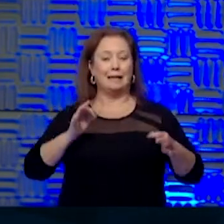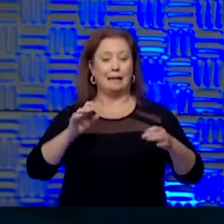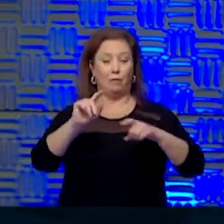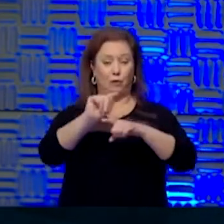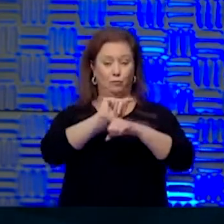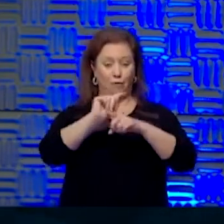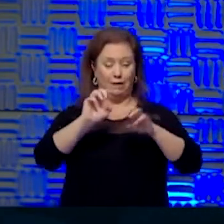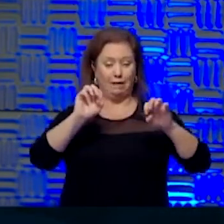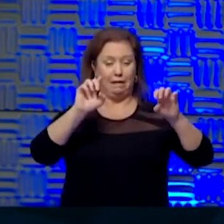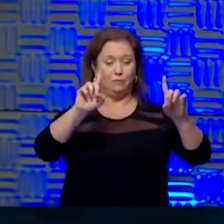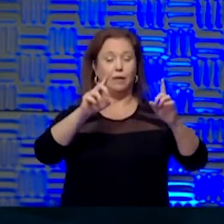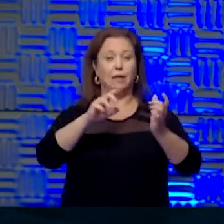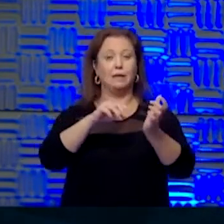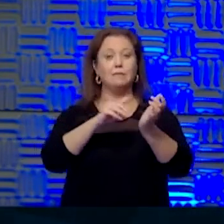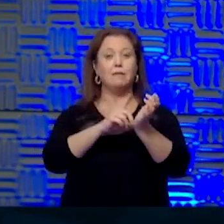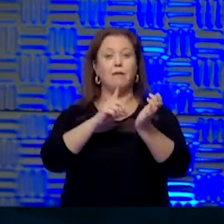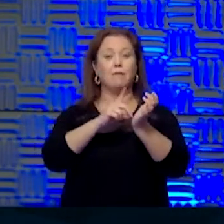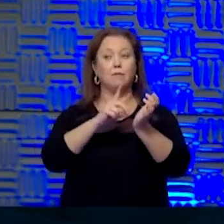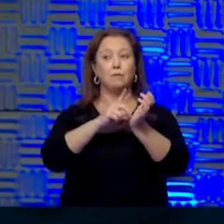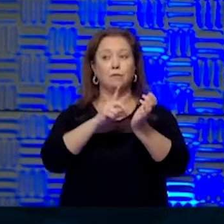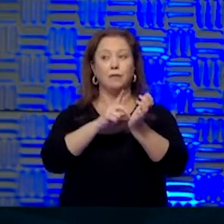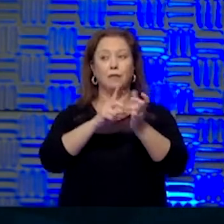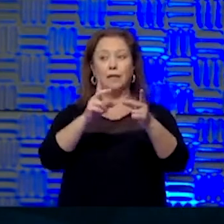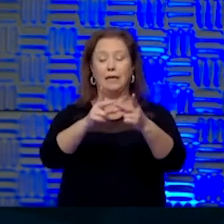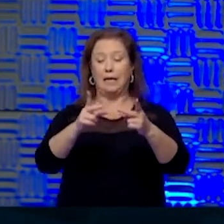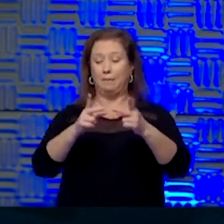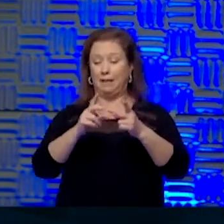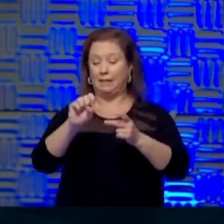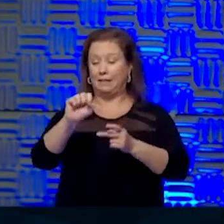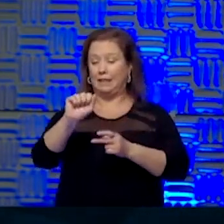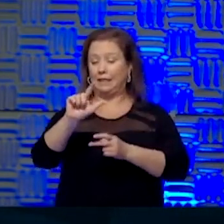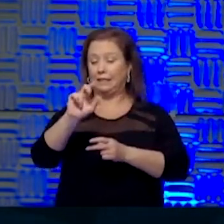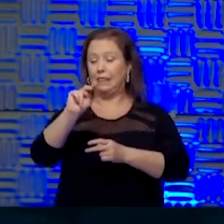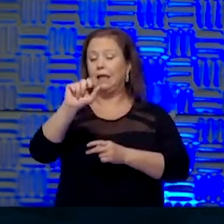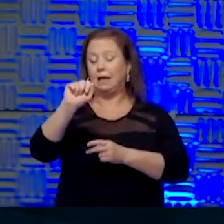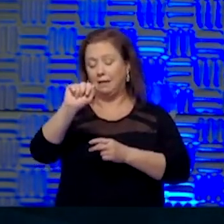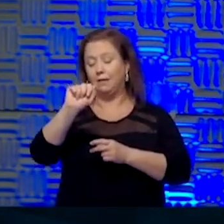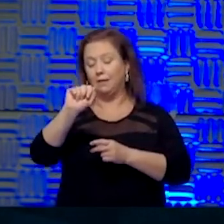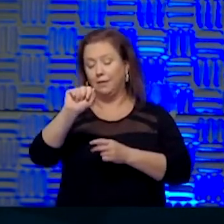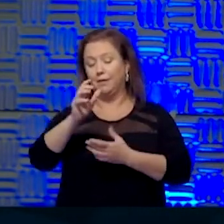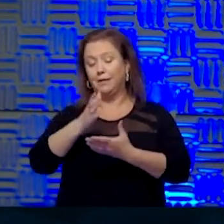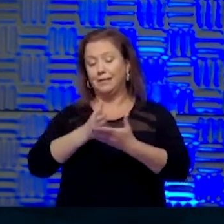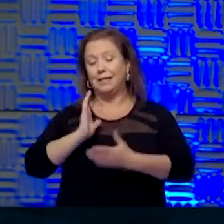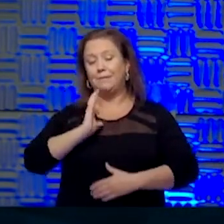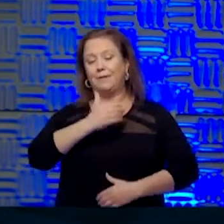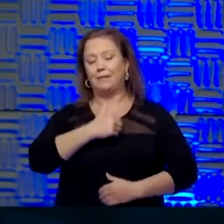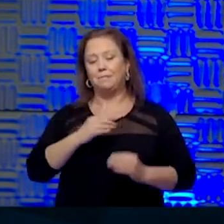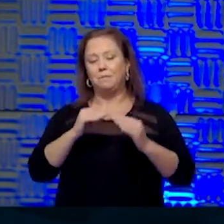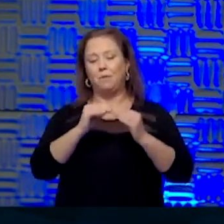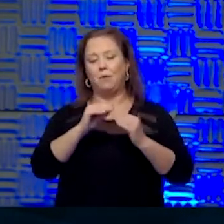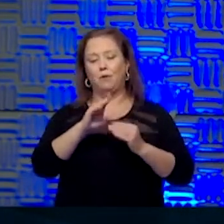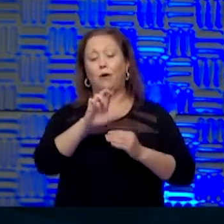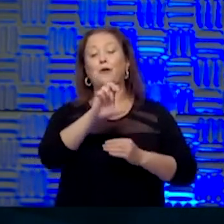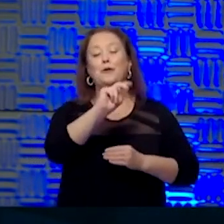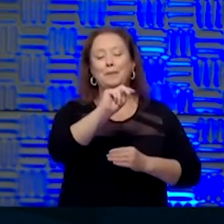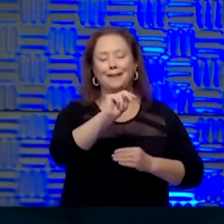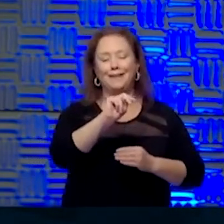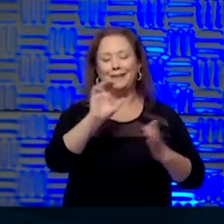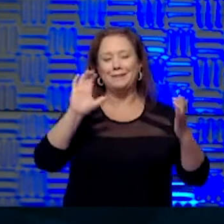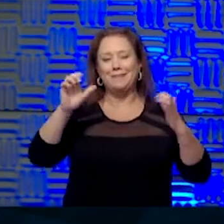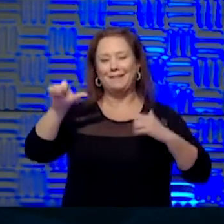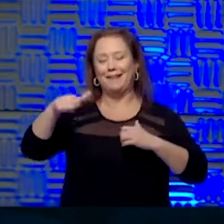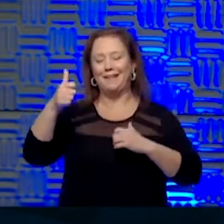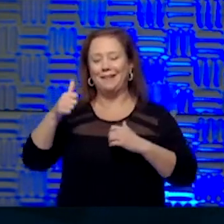and educate physicians in a place like Salina, which to some of us is more of an urban area than to others, but if you